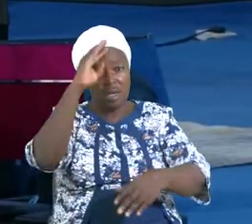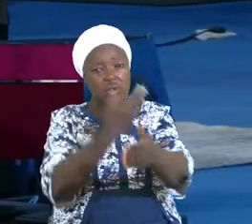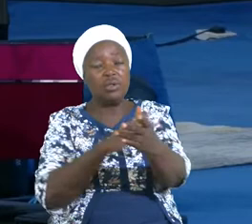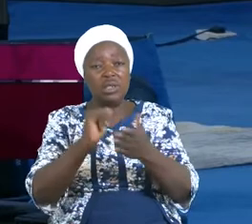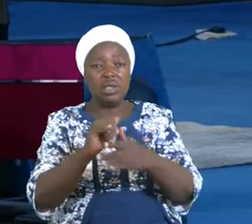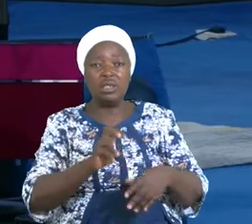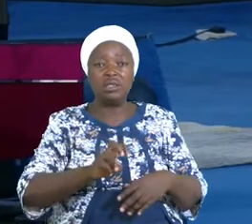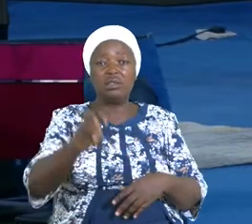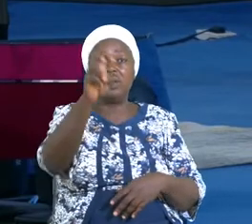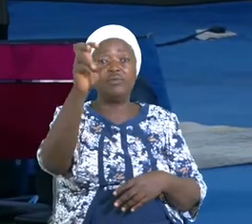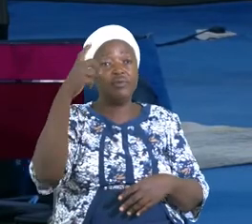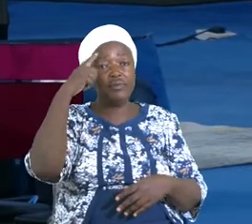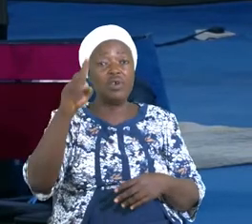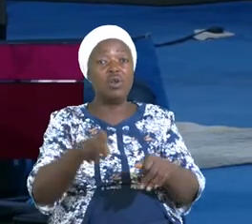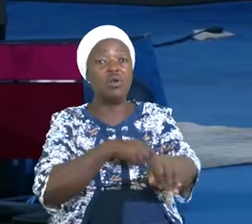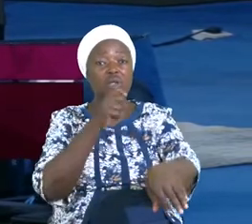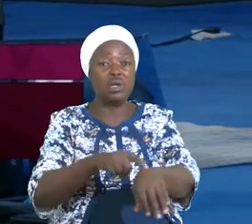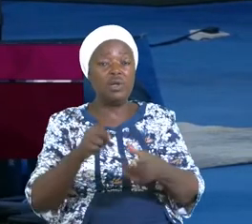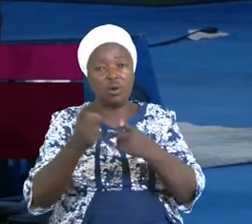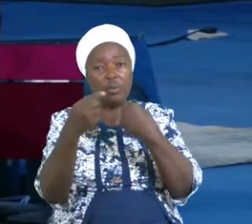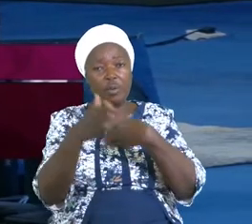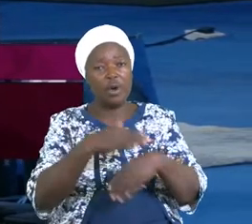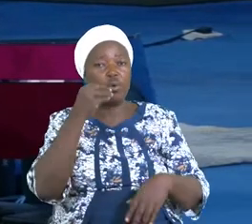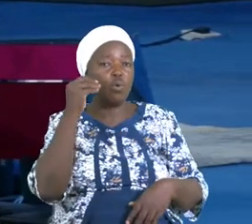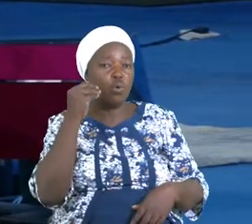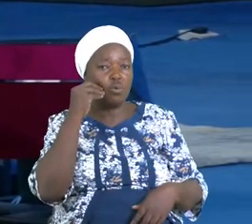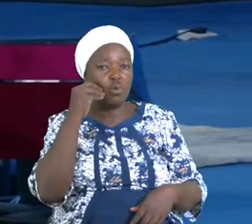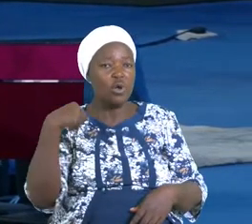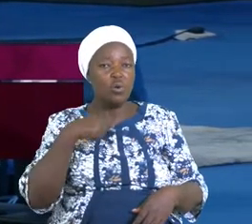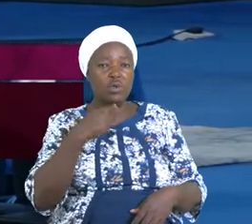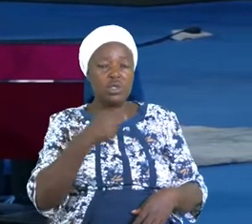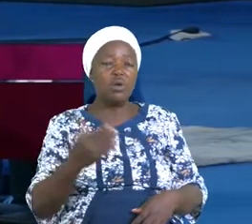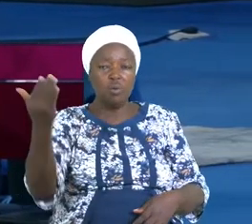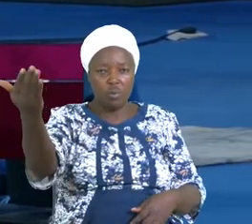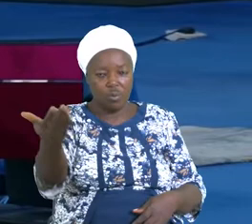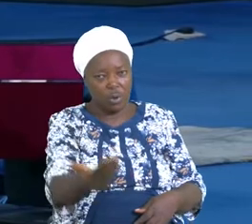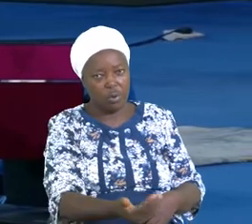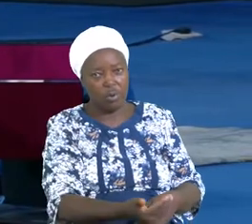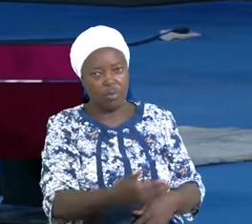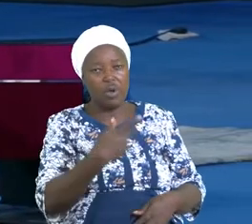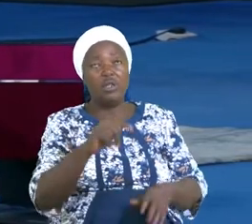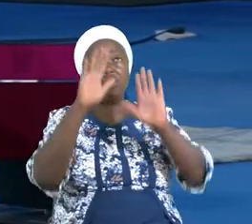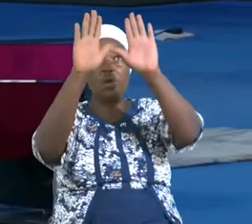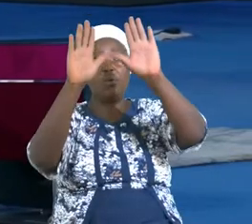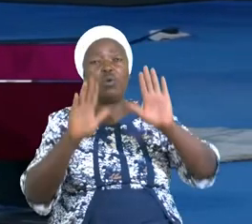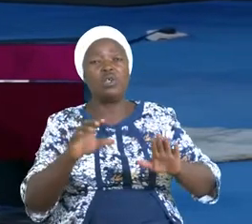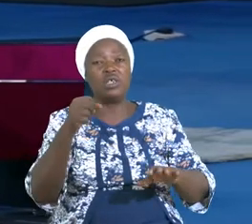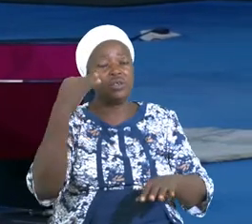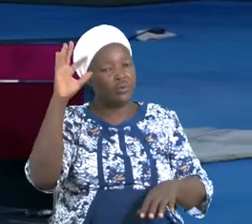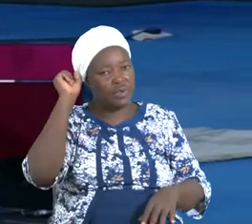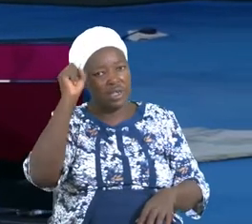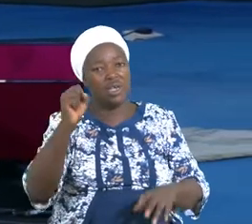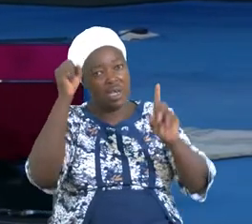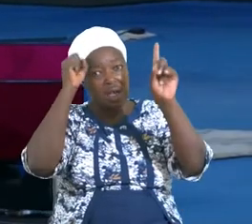home, welcome. The wonder of his welcome will take